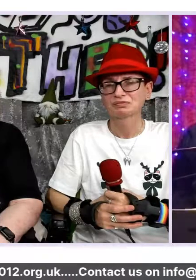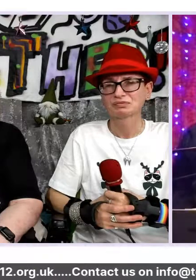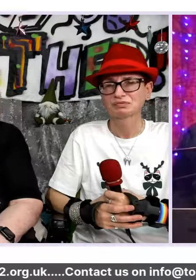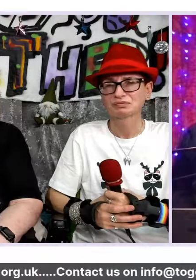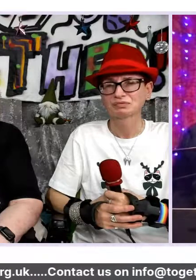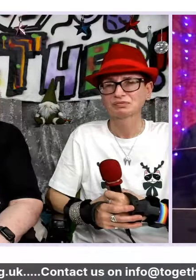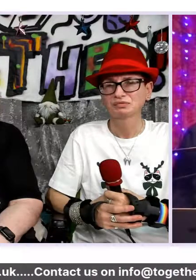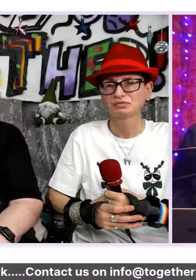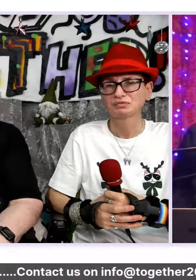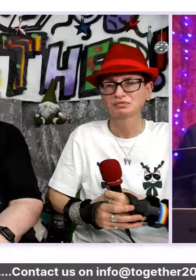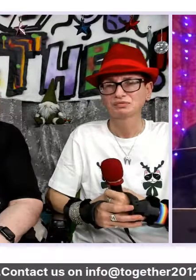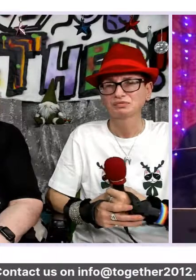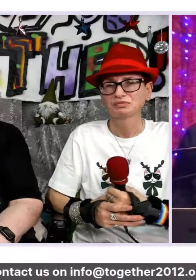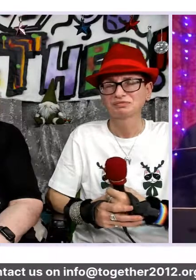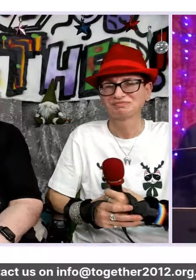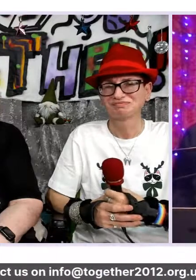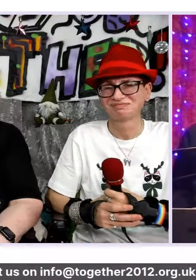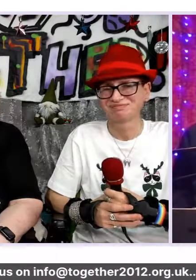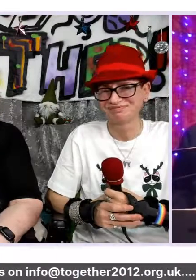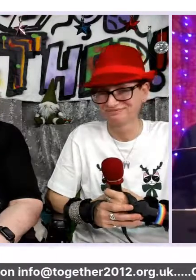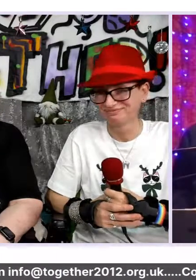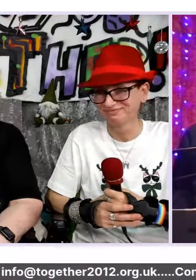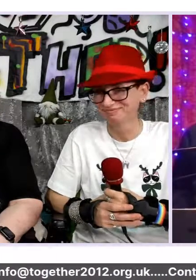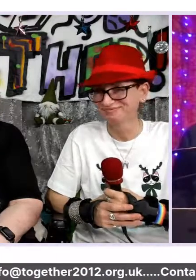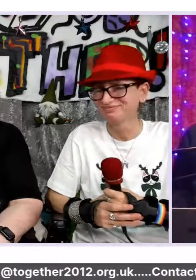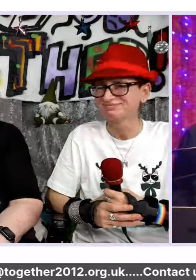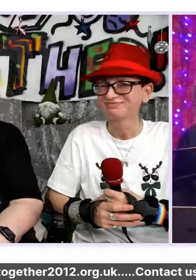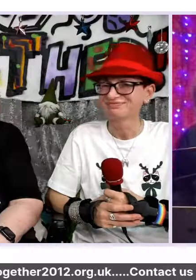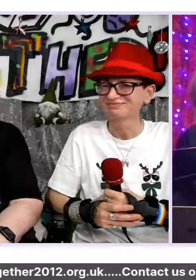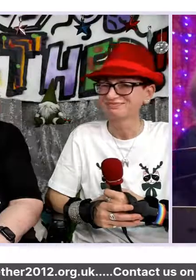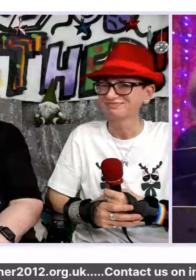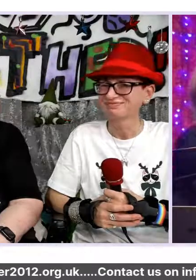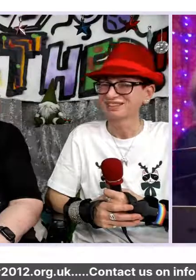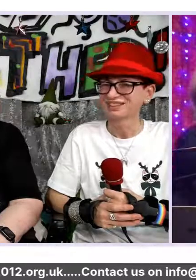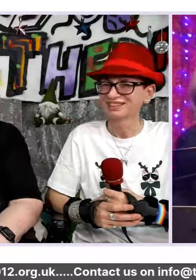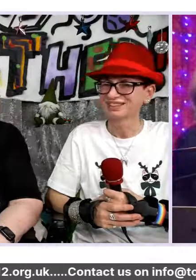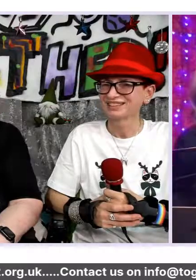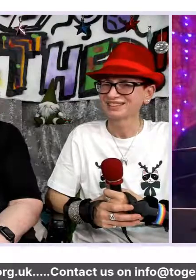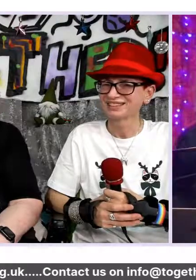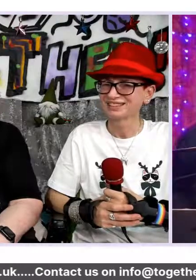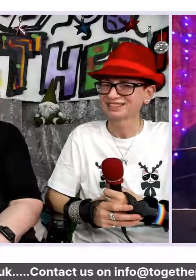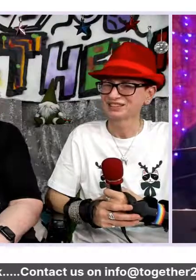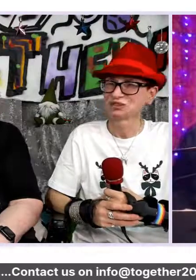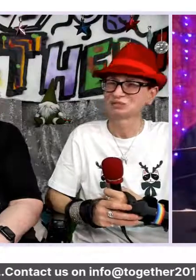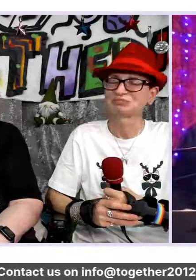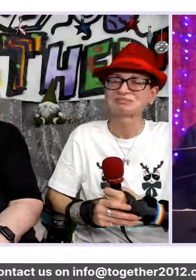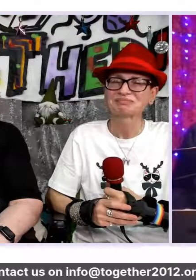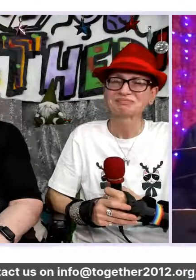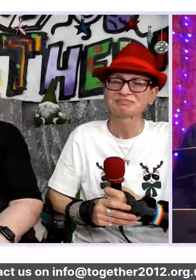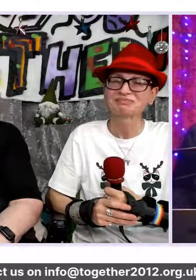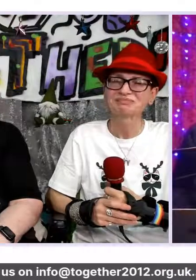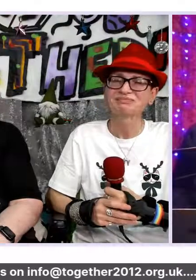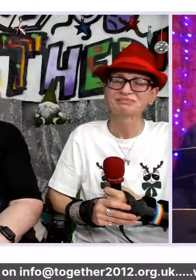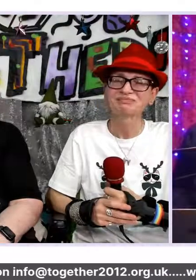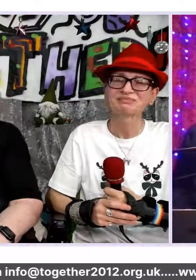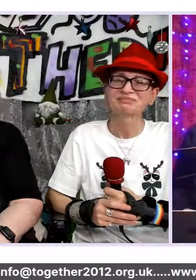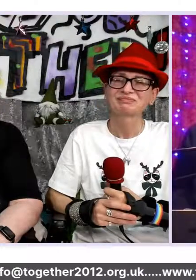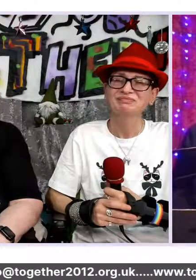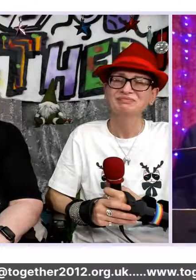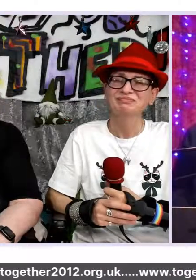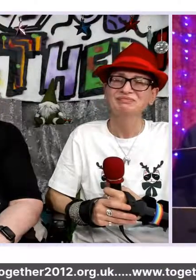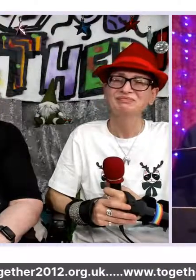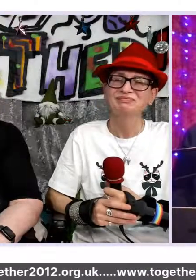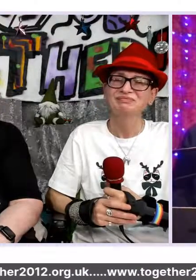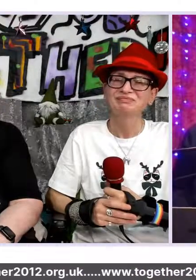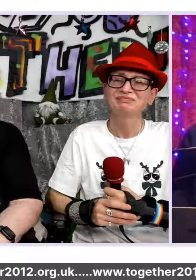Josh was littler, and Emily Taller was, than you, thank you and very Emily much. was really small, but we all had our chairs. We were